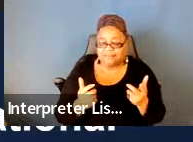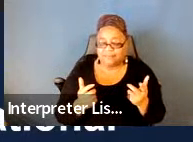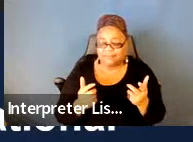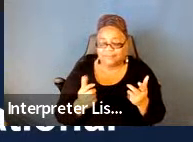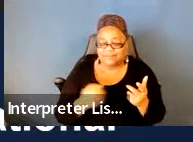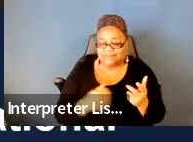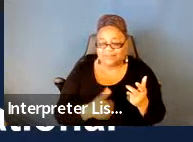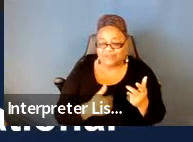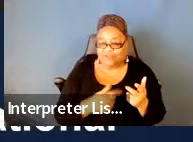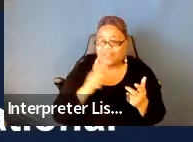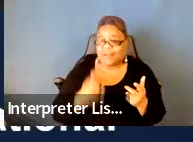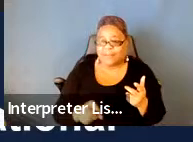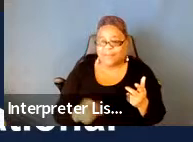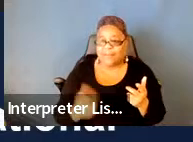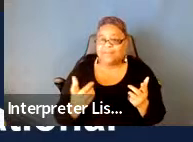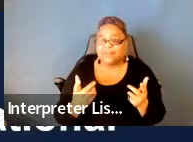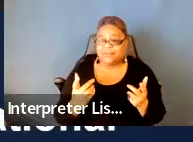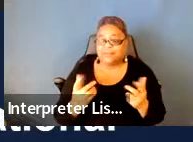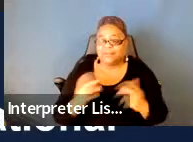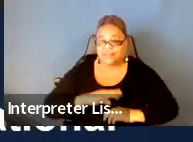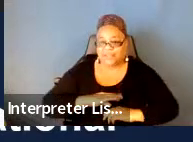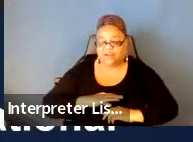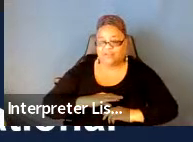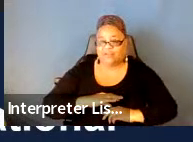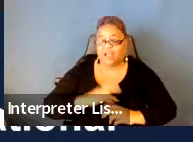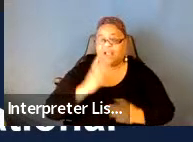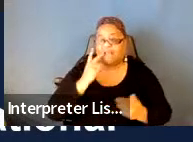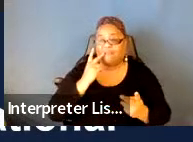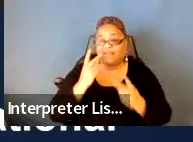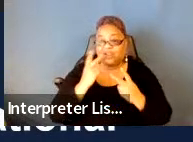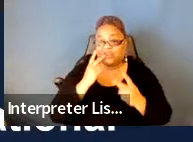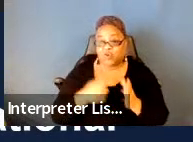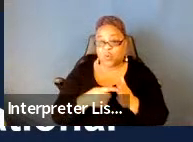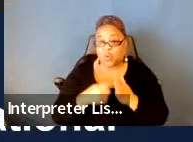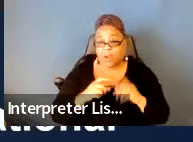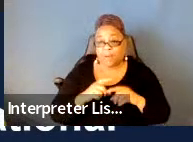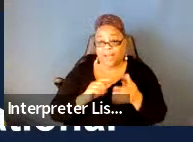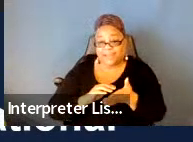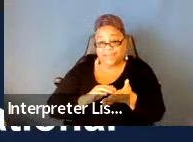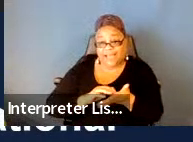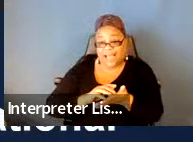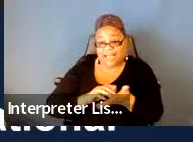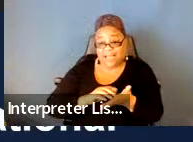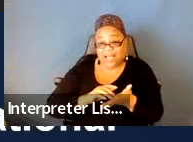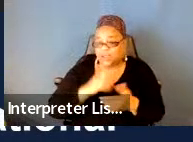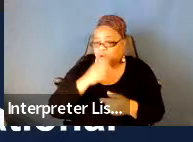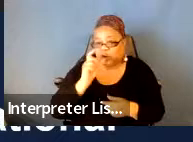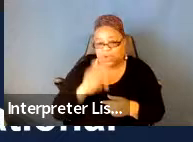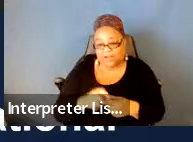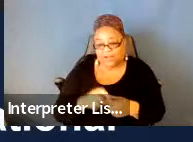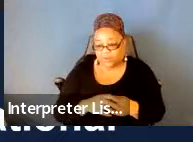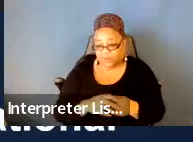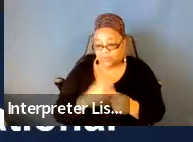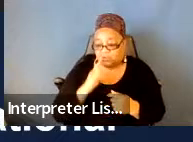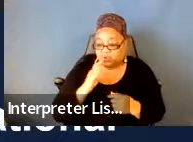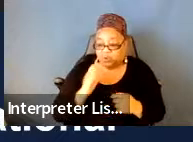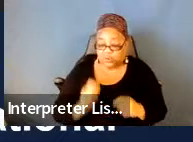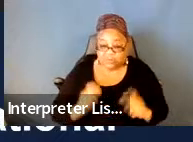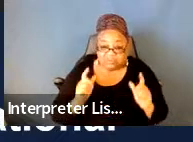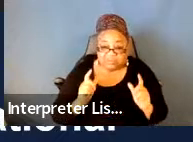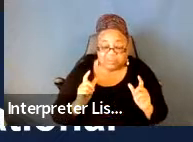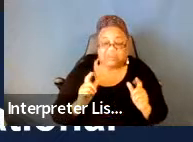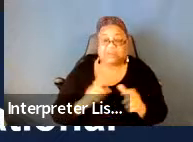and they must meet the visual requirements, but are not required to be tactile. So an example of informational signs are instructions or rules